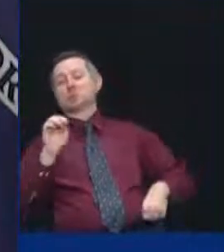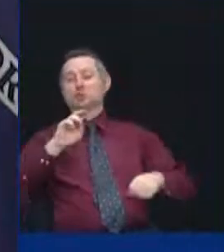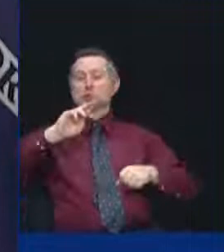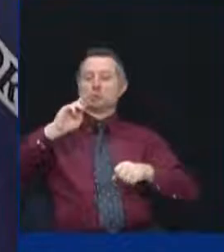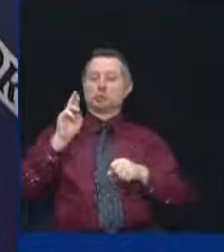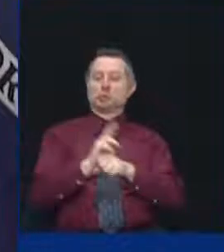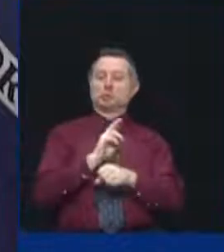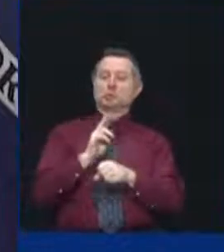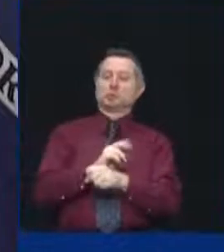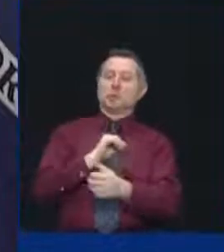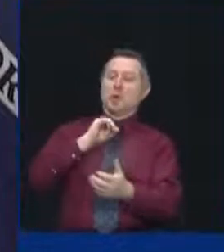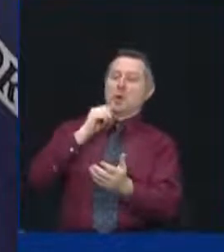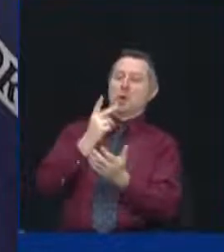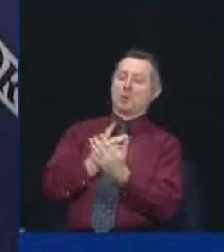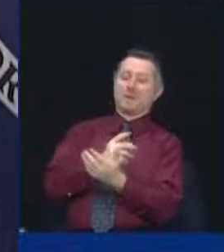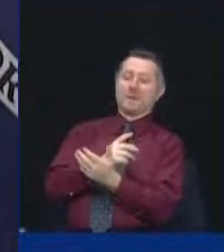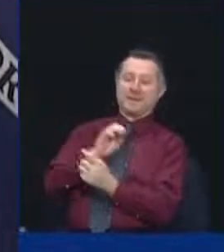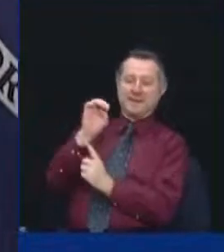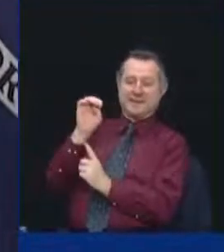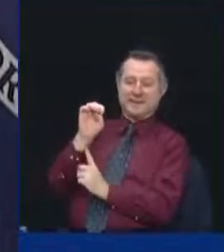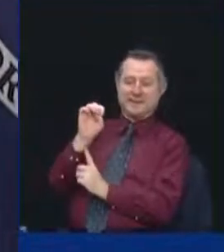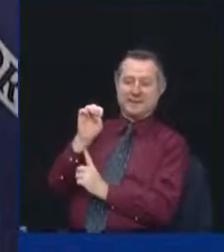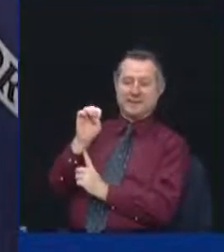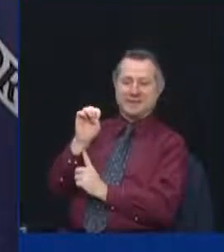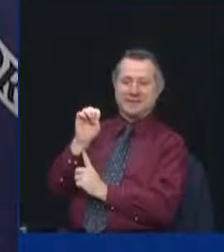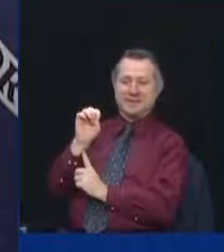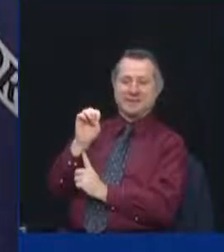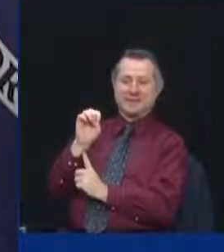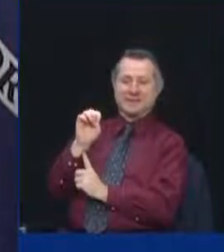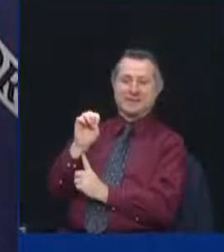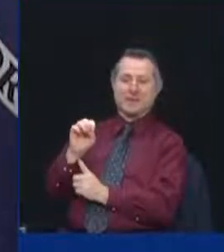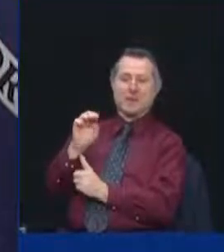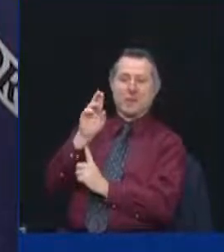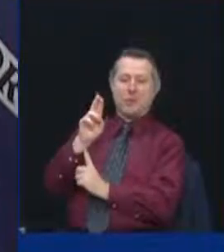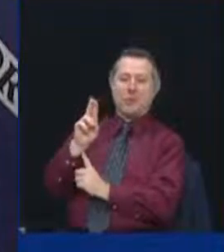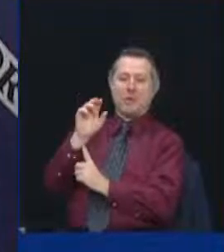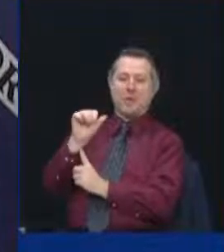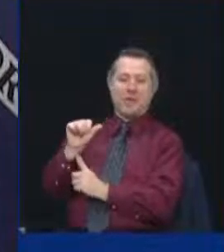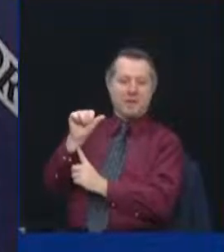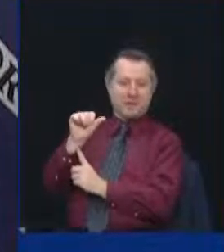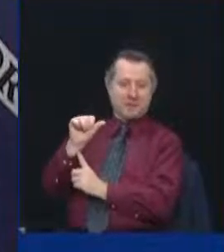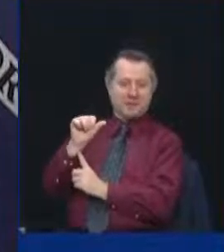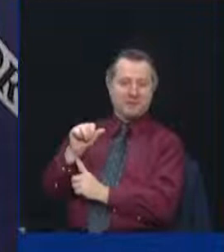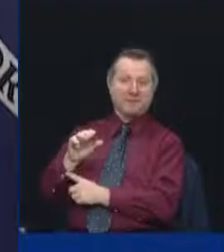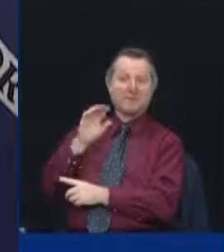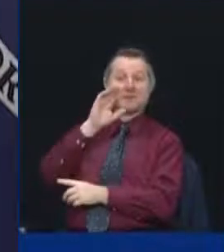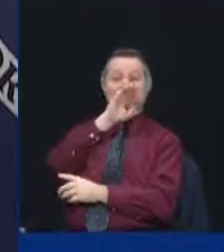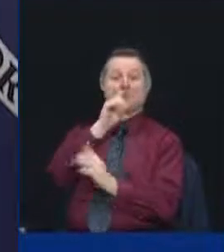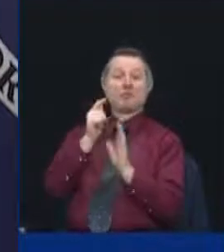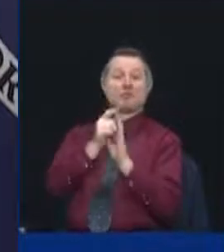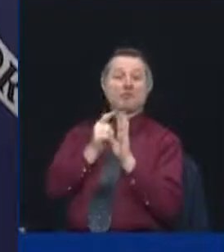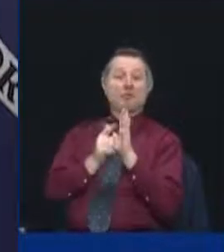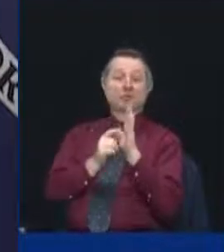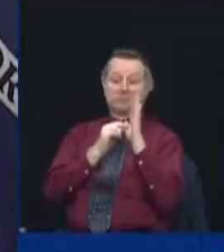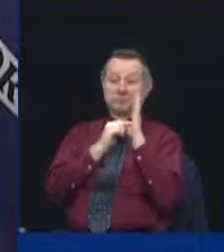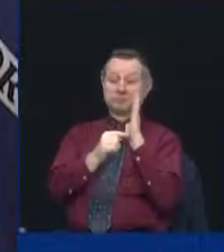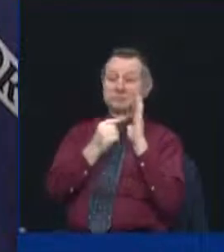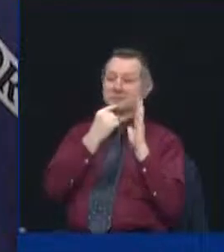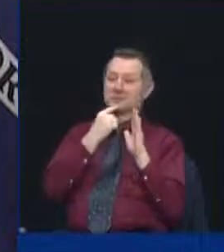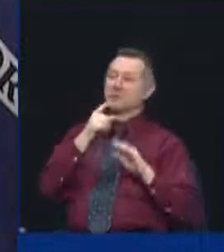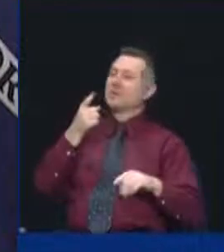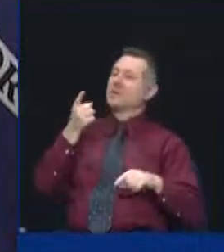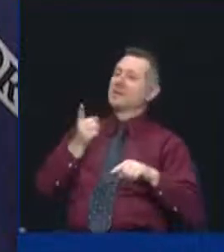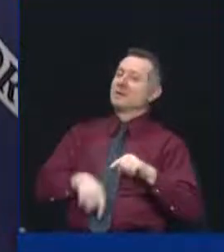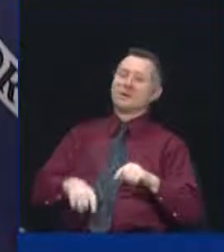authorization, EUA. And by law, you can't mandate